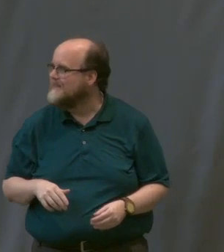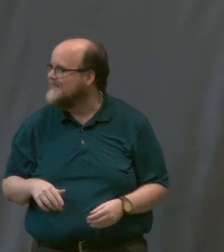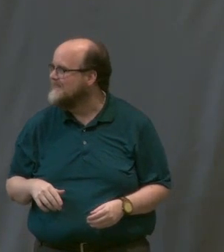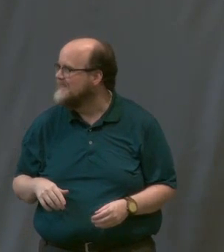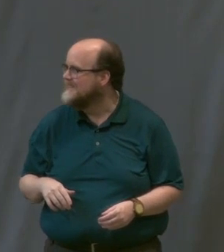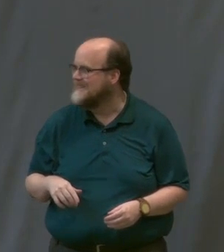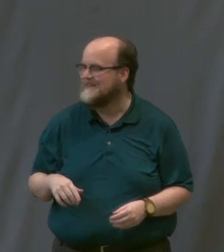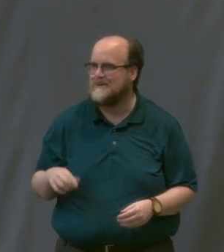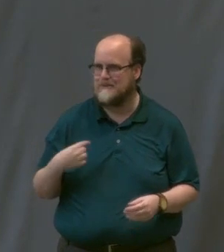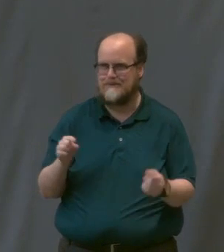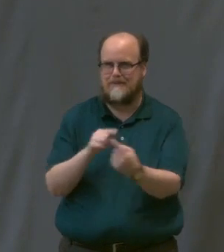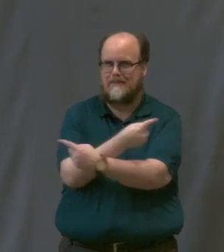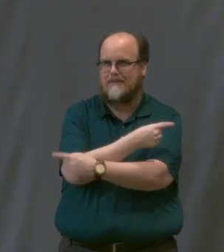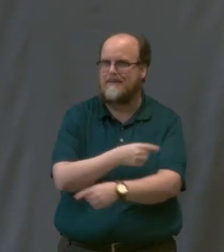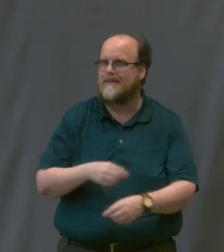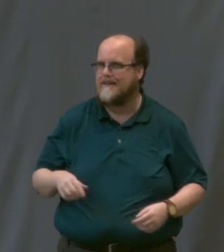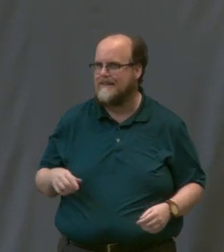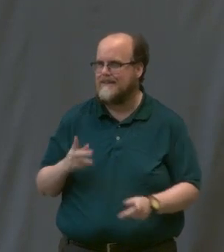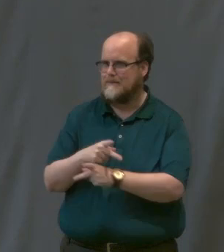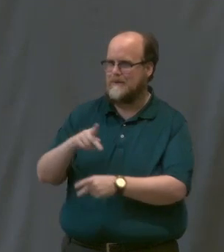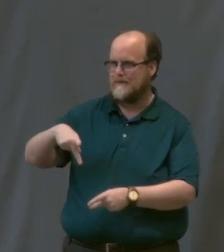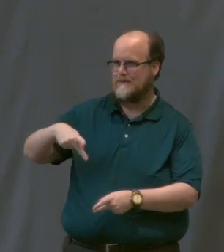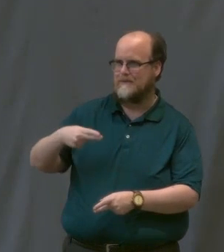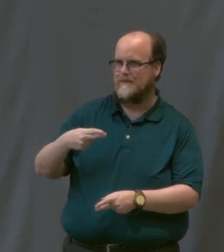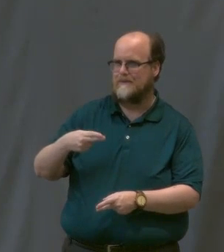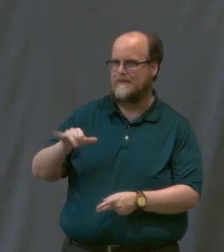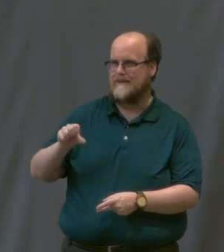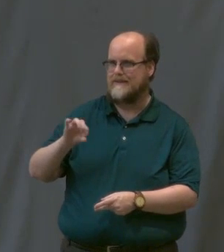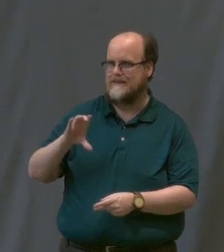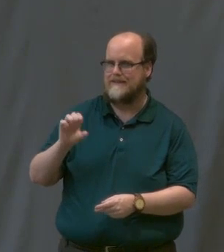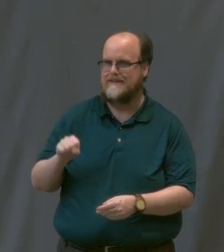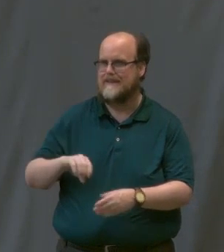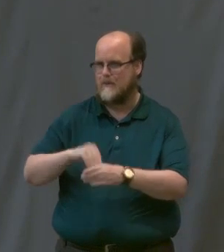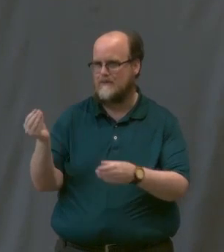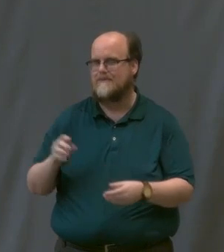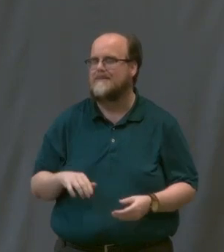We've already lost, yeah. That's right.